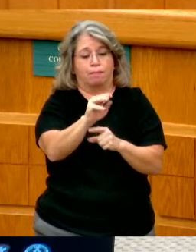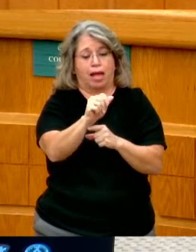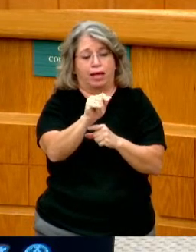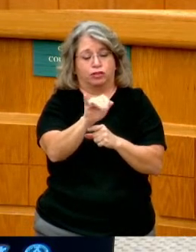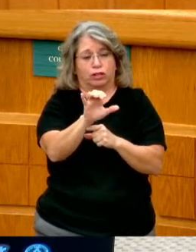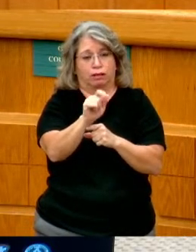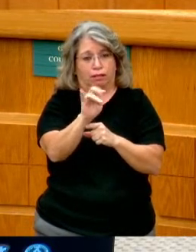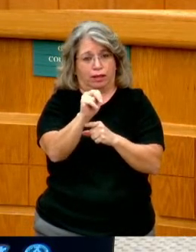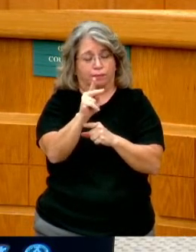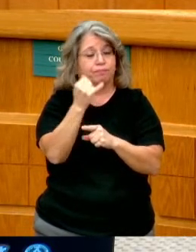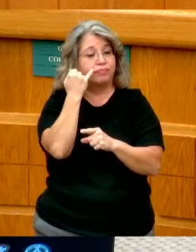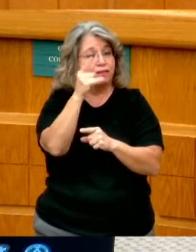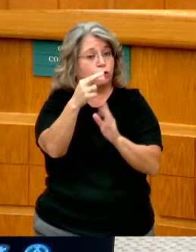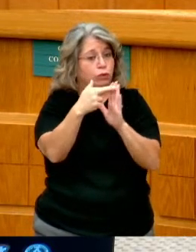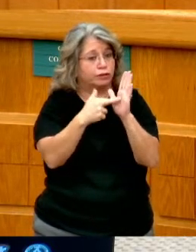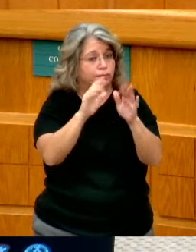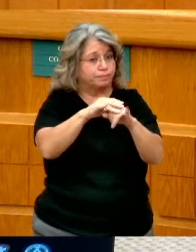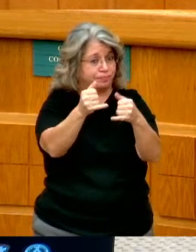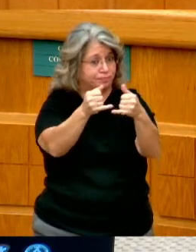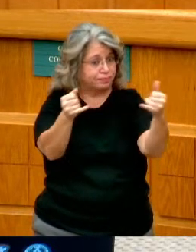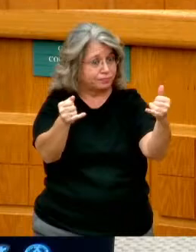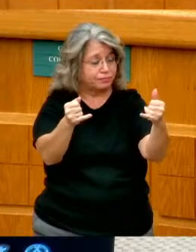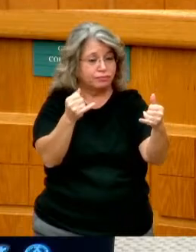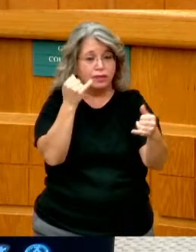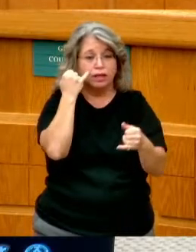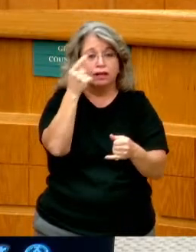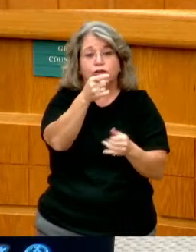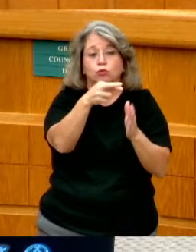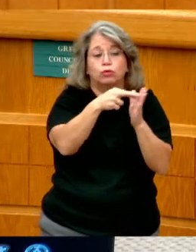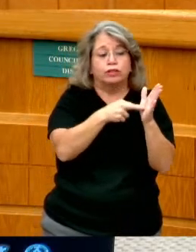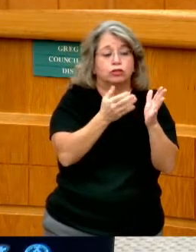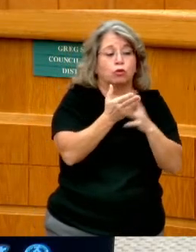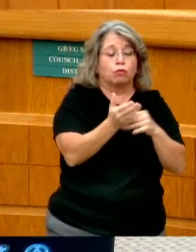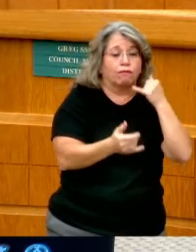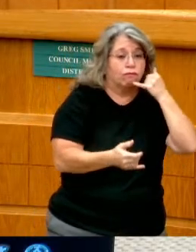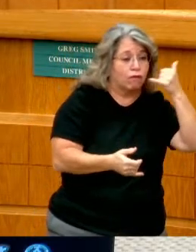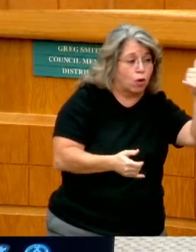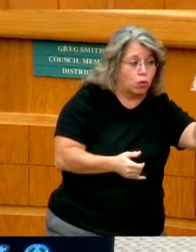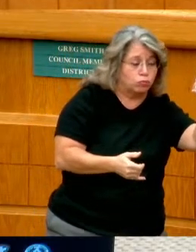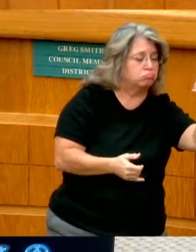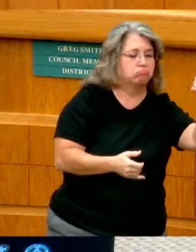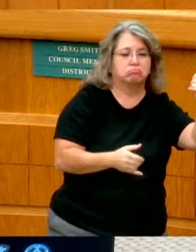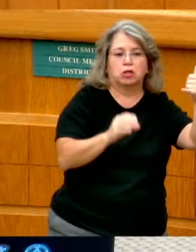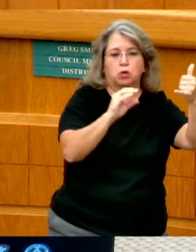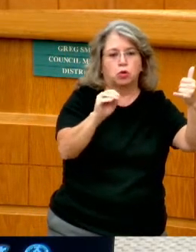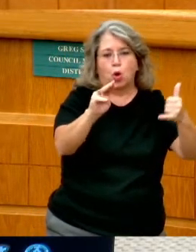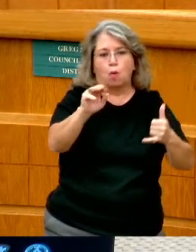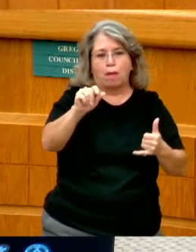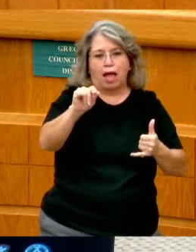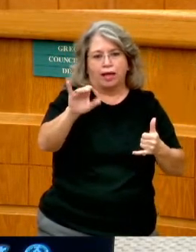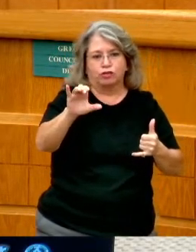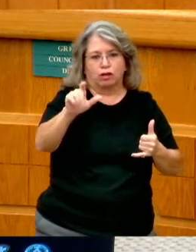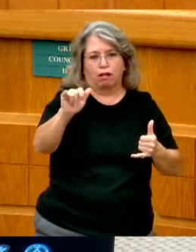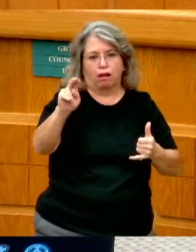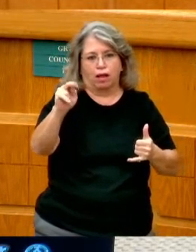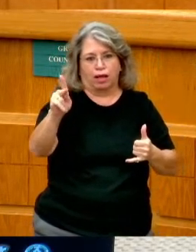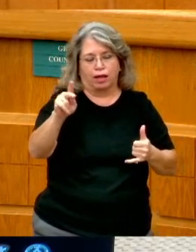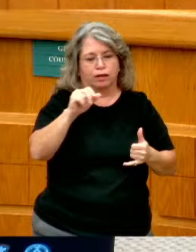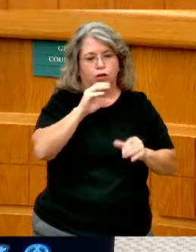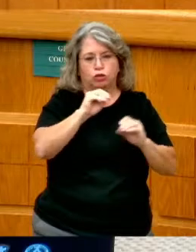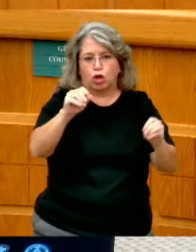if you registered by calling our phone banks or our hotline number, you will not get a magic link and you will not get a QR